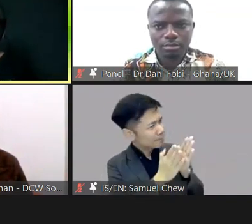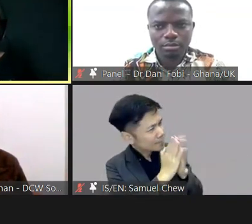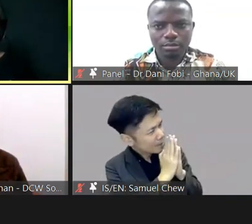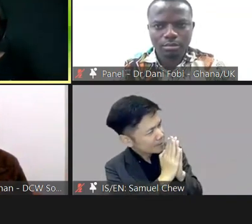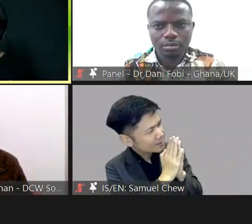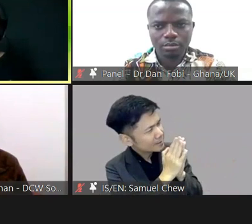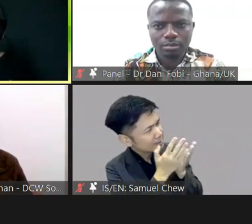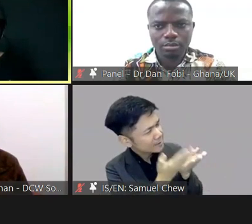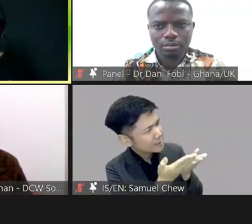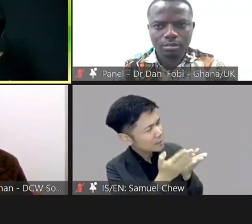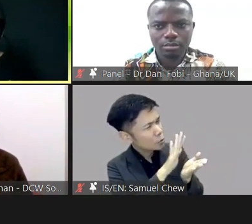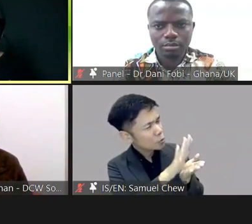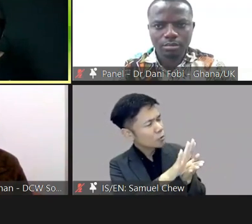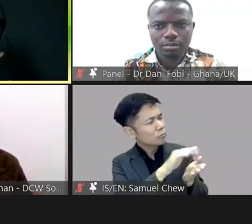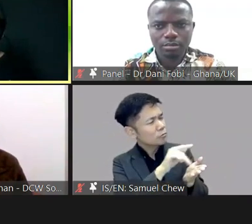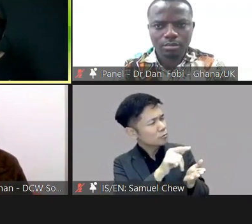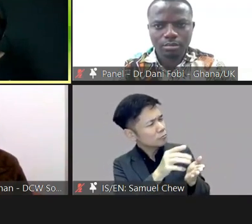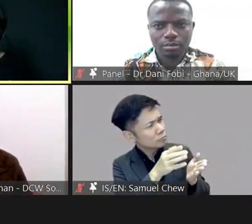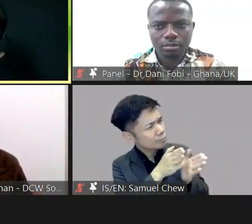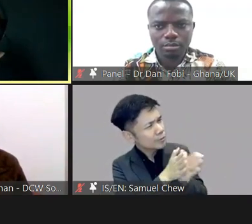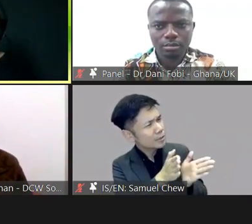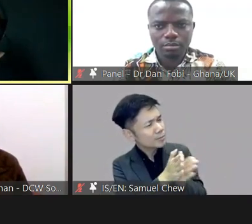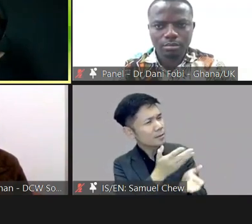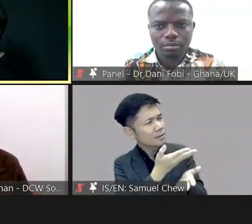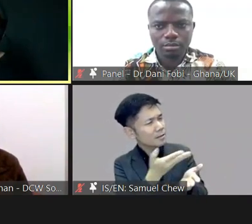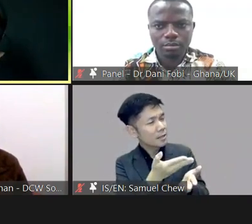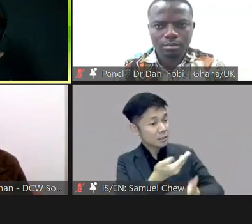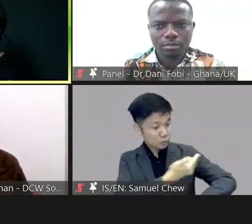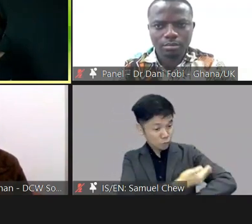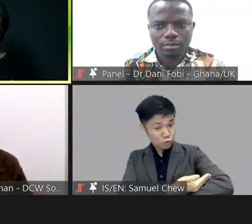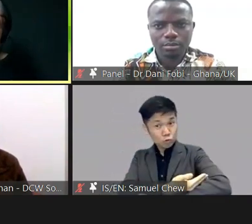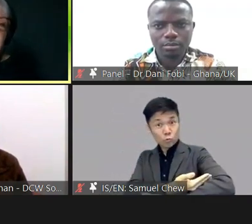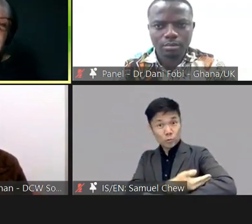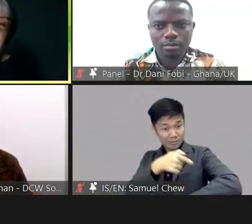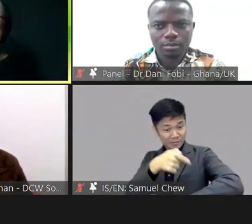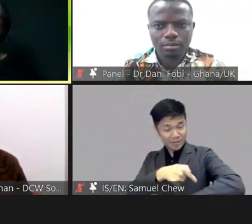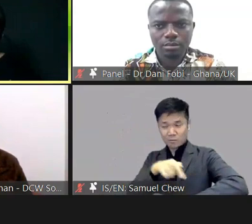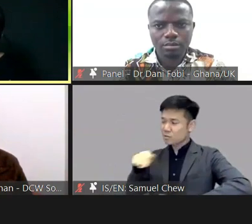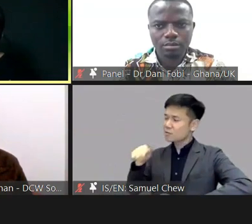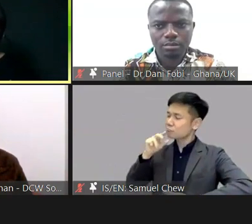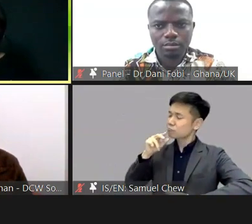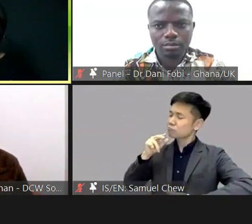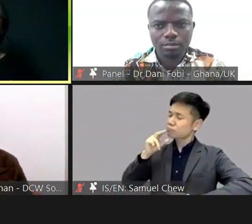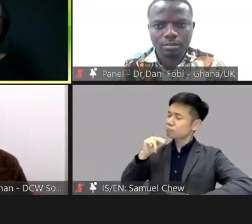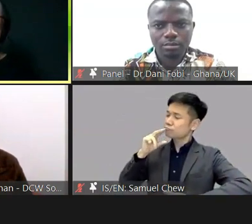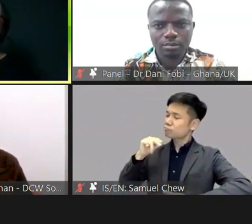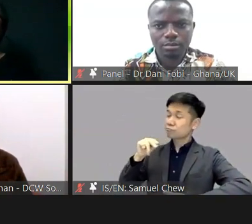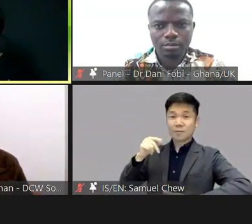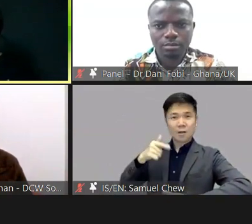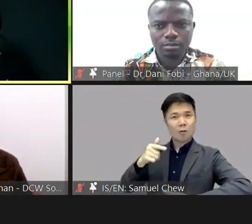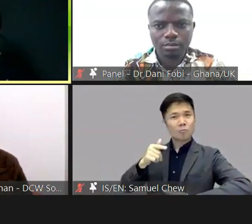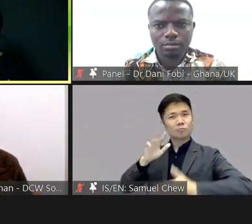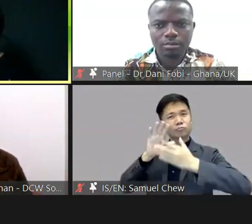reading storybooks will help deaf children to develop language. Is it a combination of